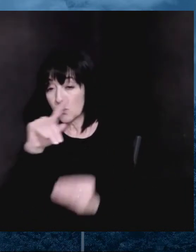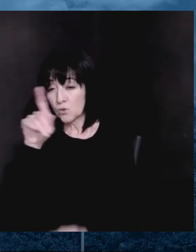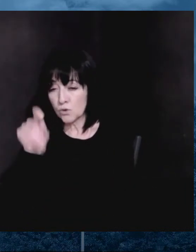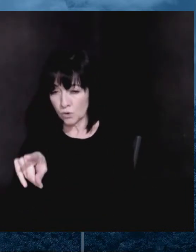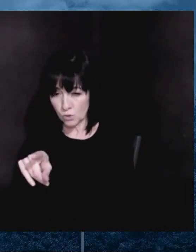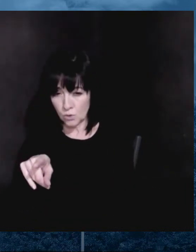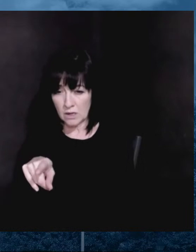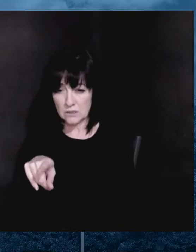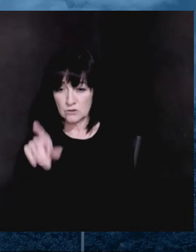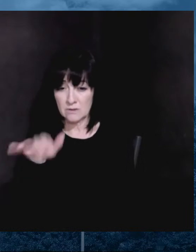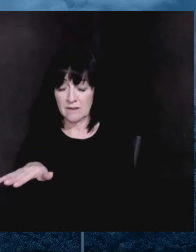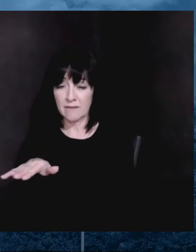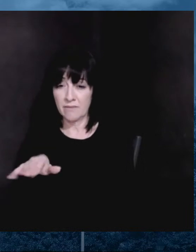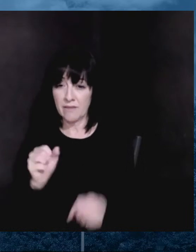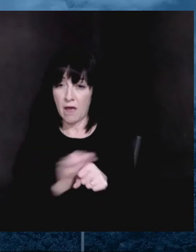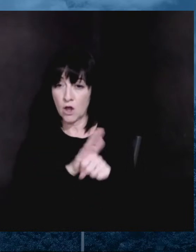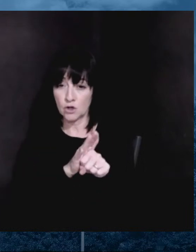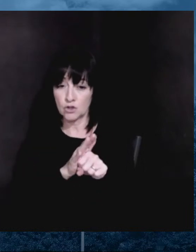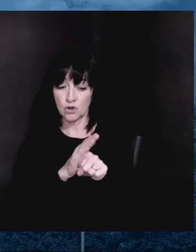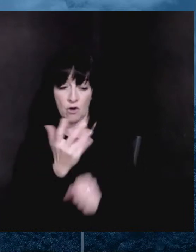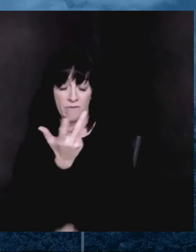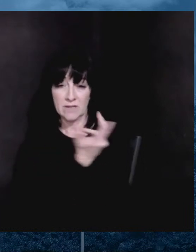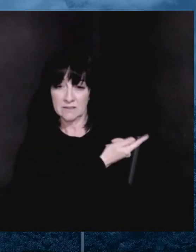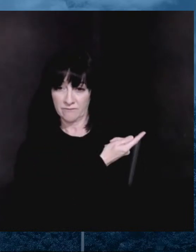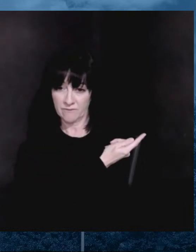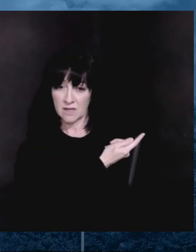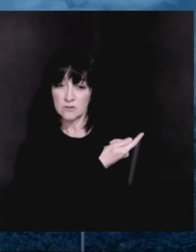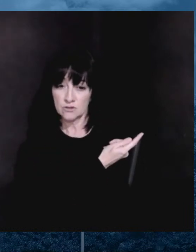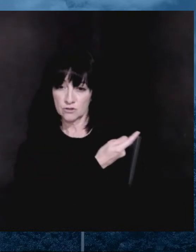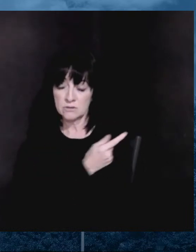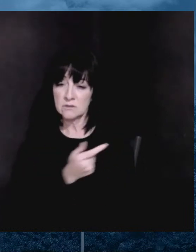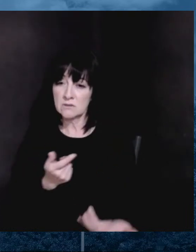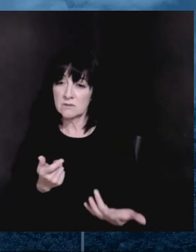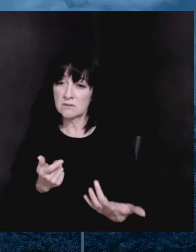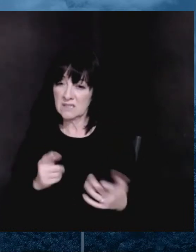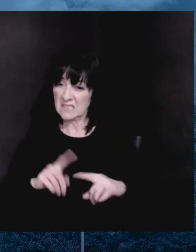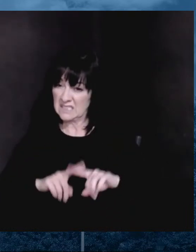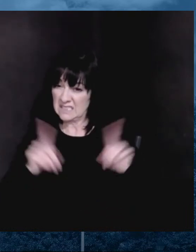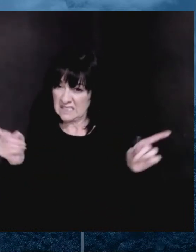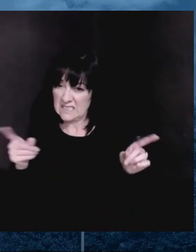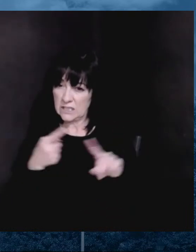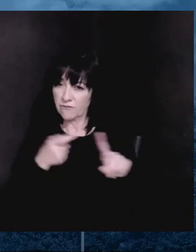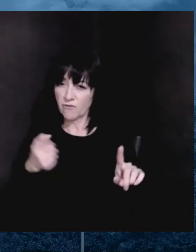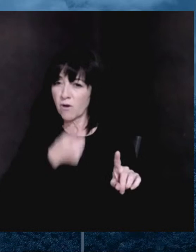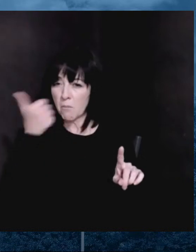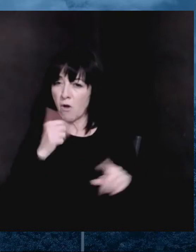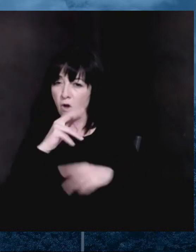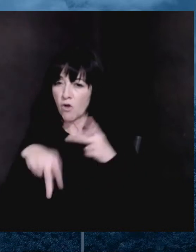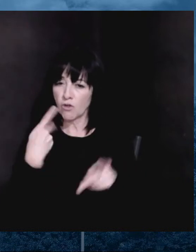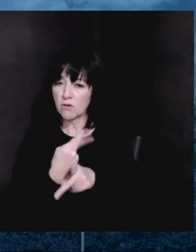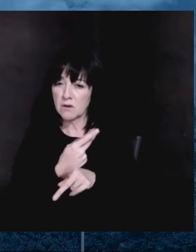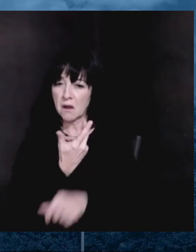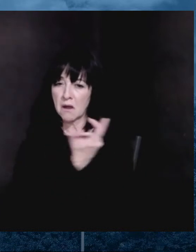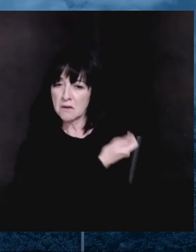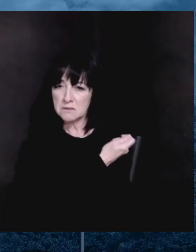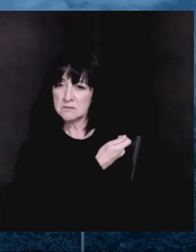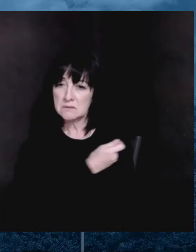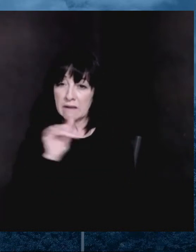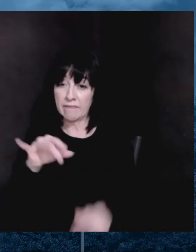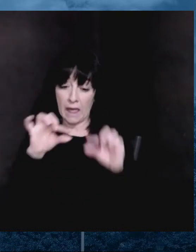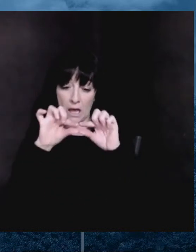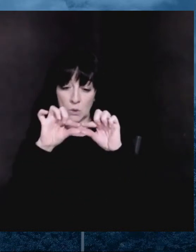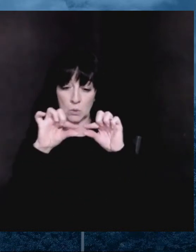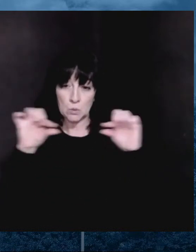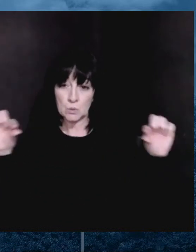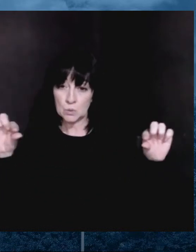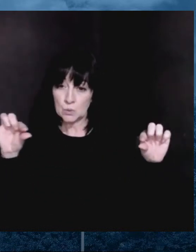COVID vaccines differ from others in terms of how they're administered? Just clarifying if there's a different needle than other